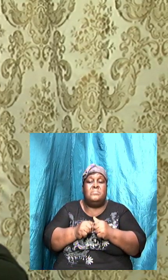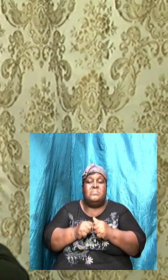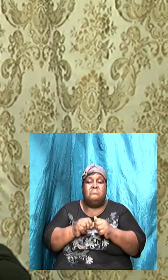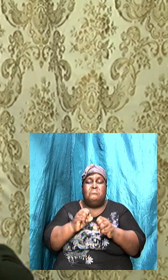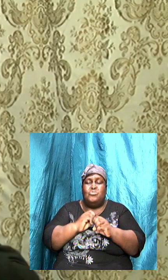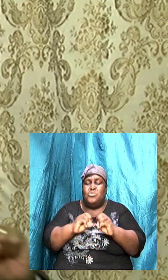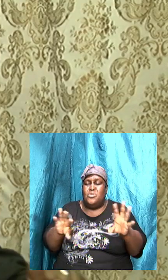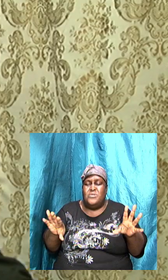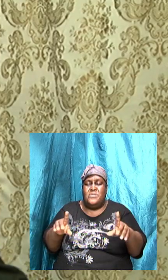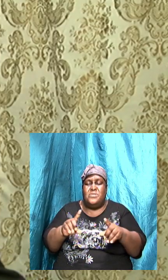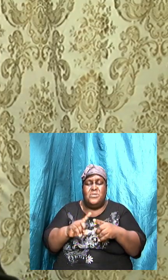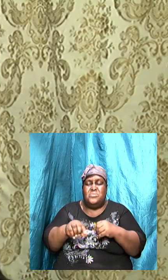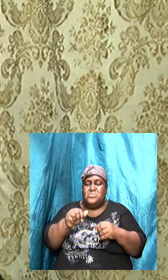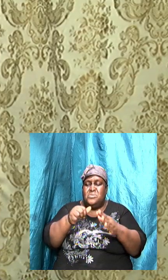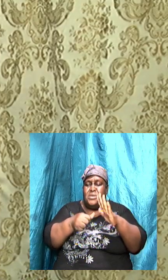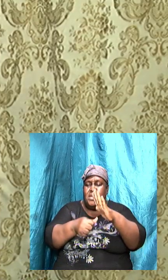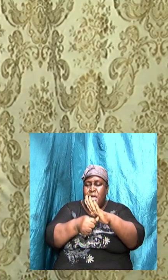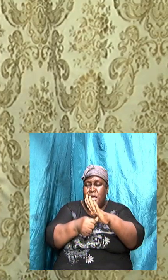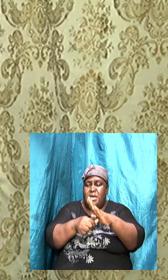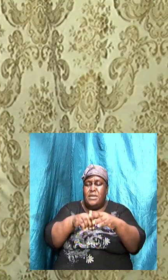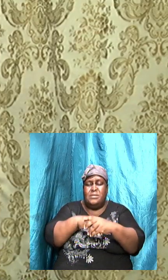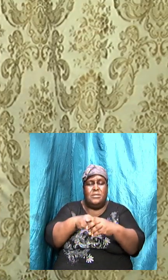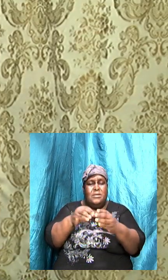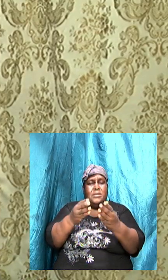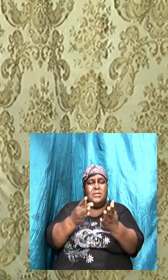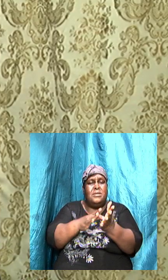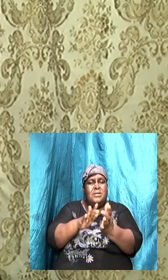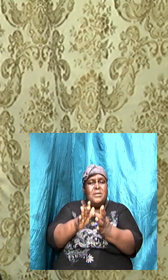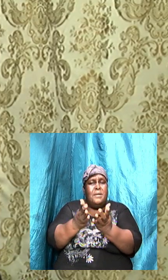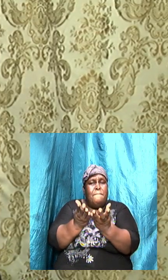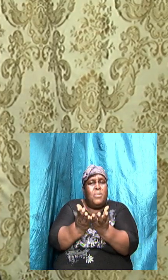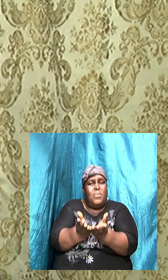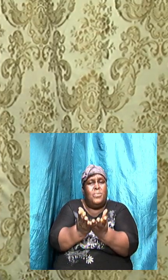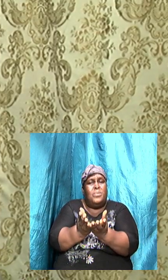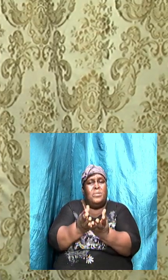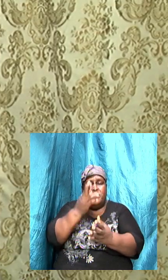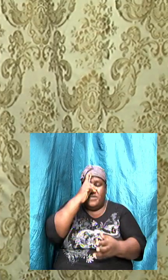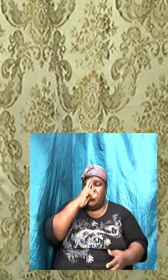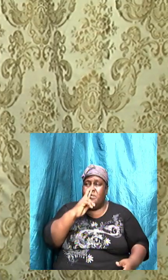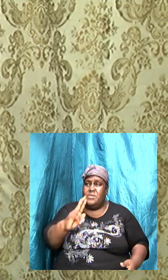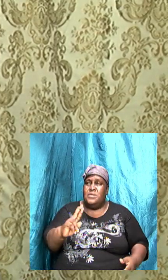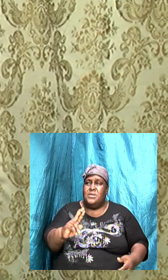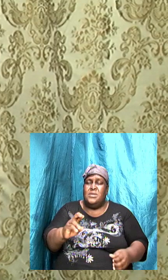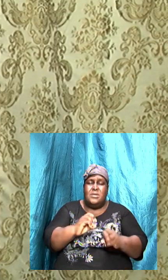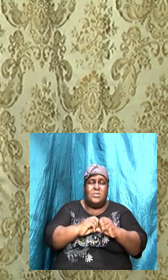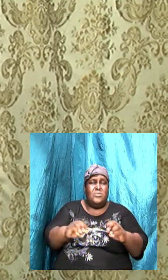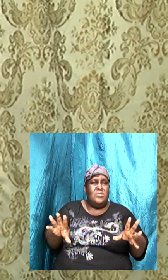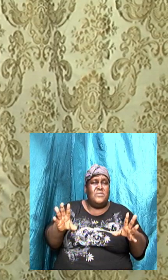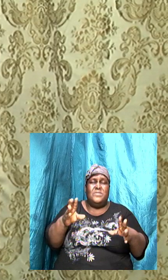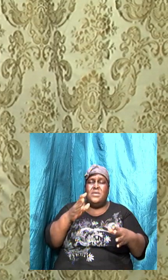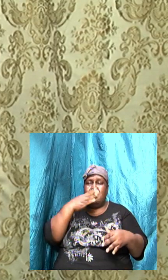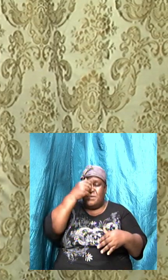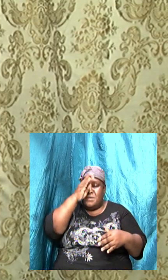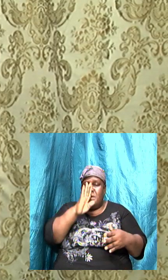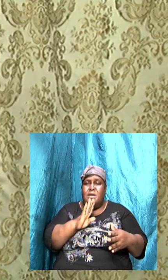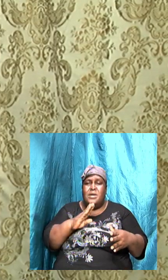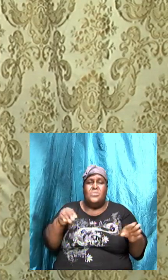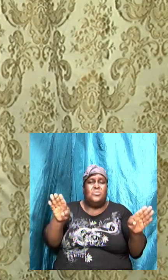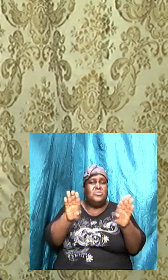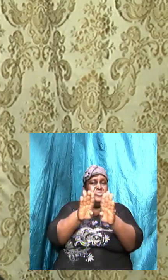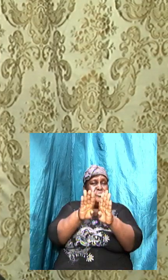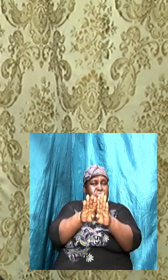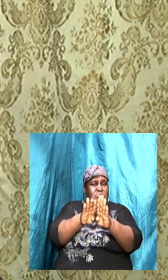nothing to hide in the book of Revelation. There is nothing that God was locking away from his people.